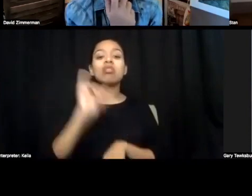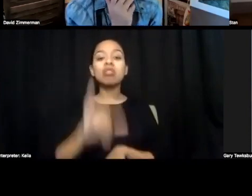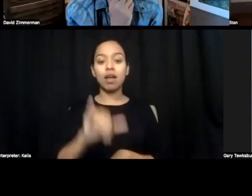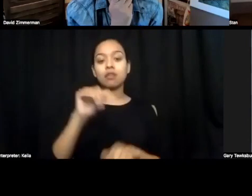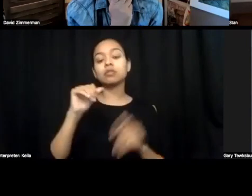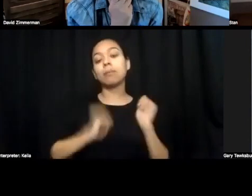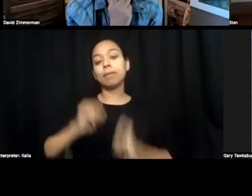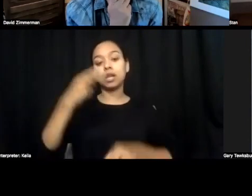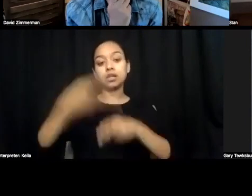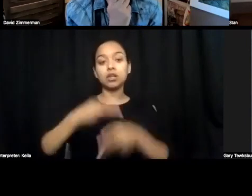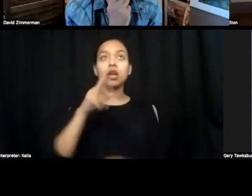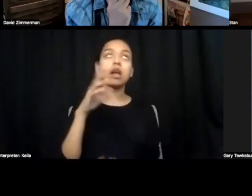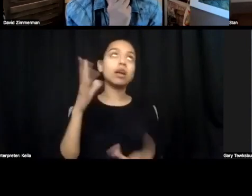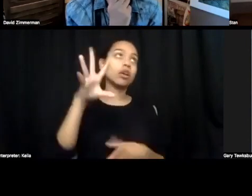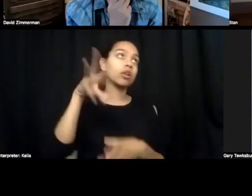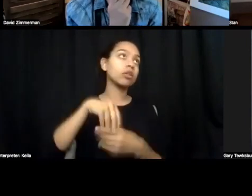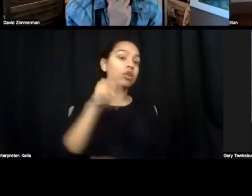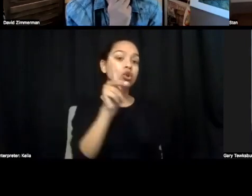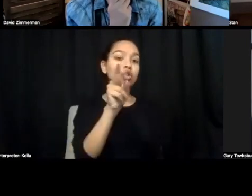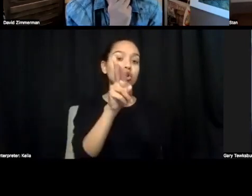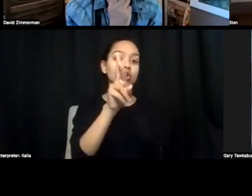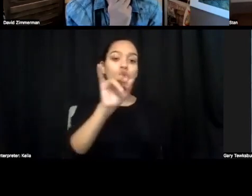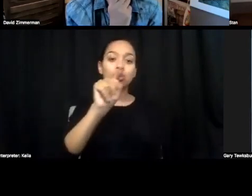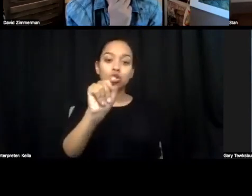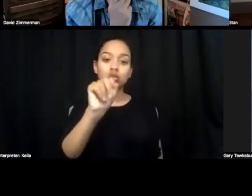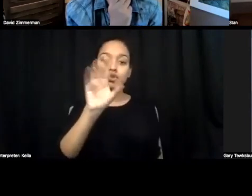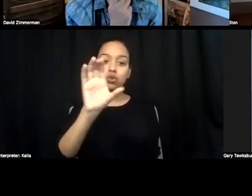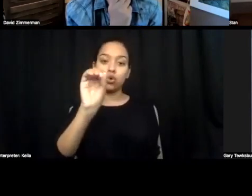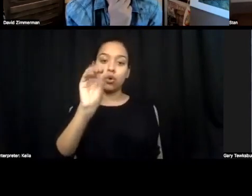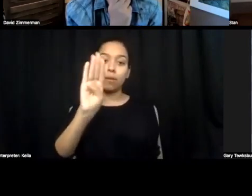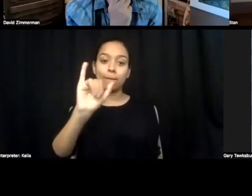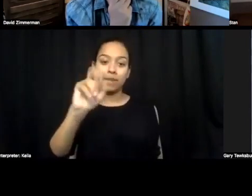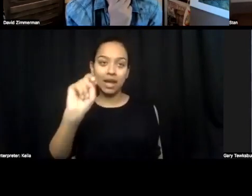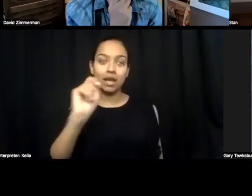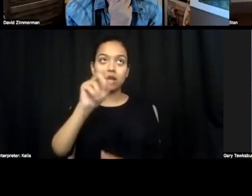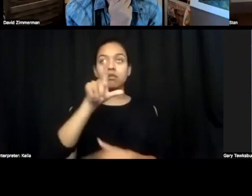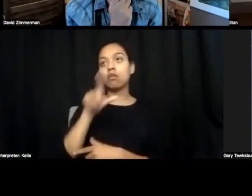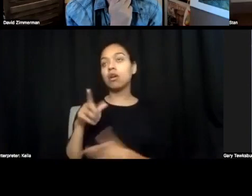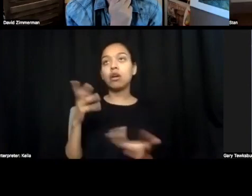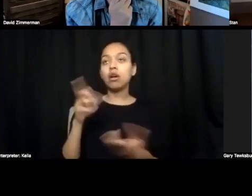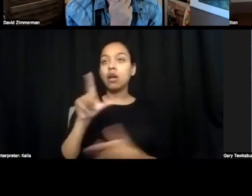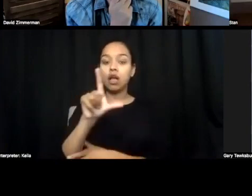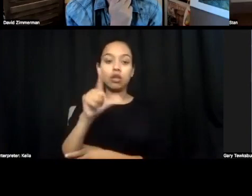it's you know, Kurt Cobain and Virginia Woolf and LGBTQ and war veterans, and